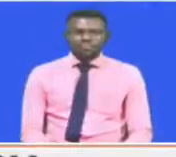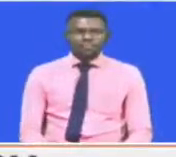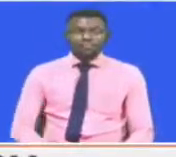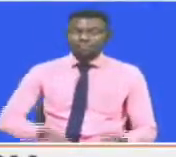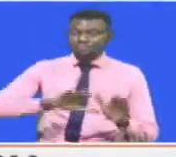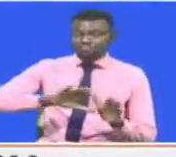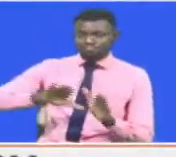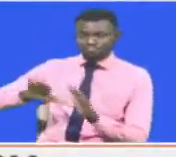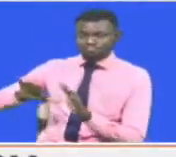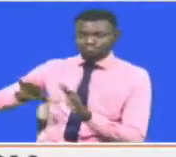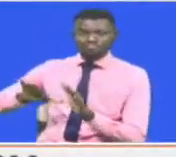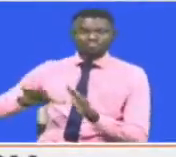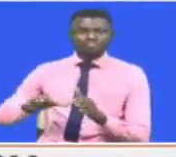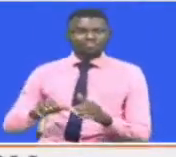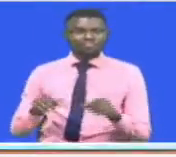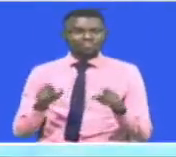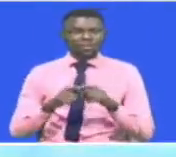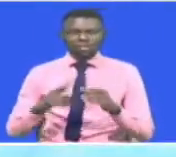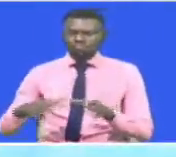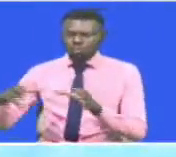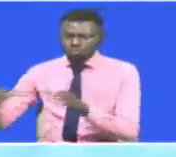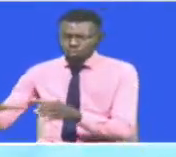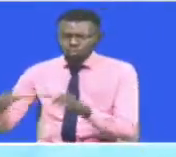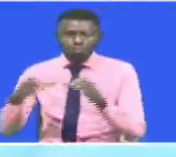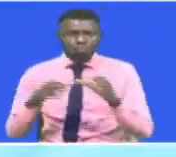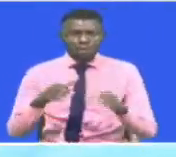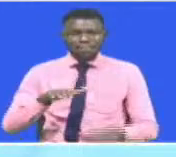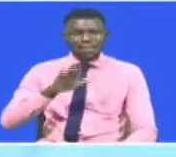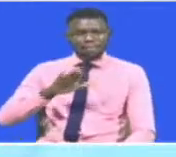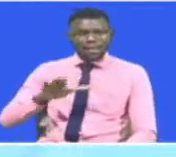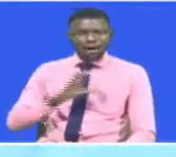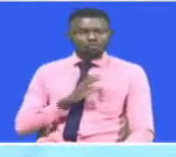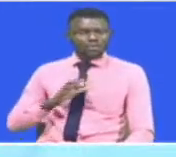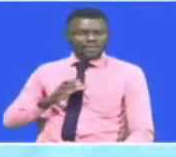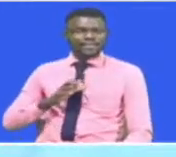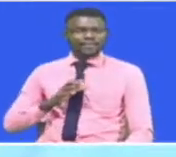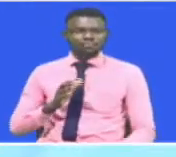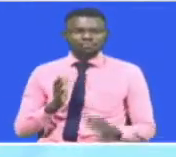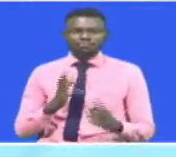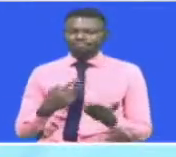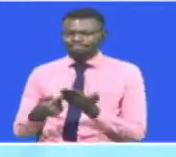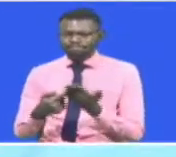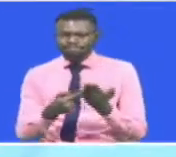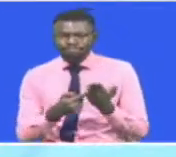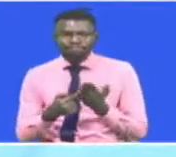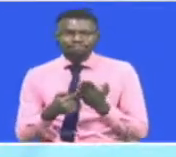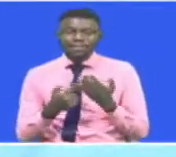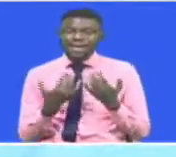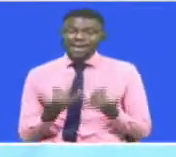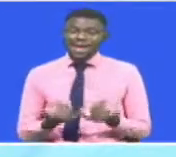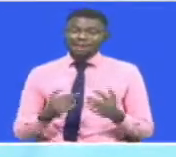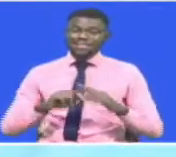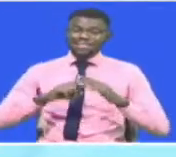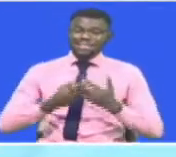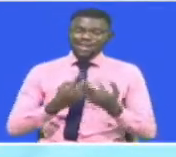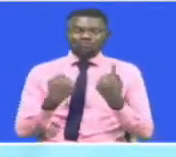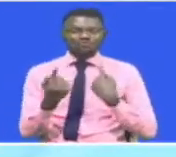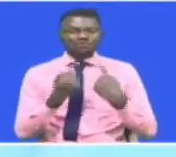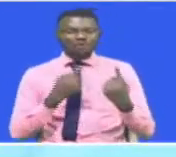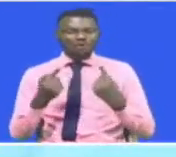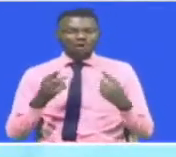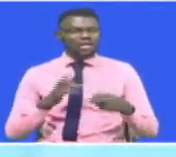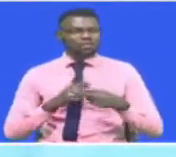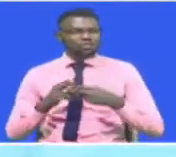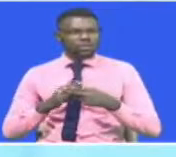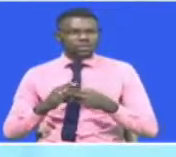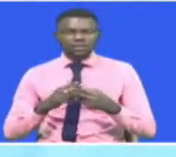Now, away from that, tonight the bipartisan talks committee has made great stride in the push to begin the talks that have stalled for